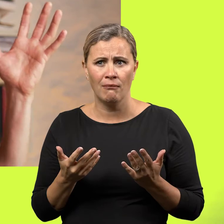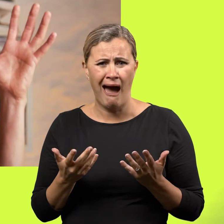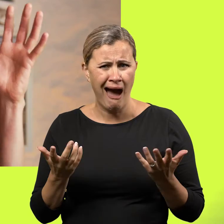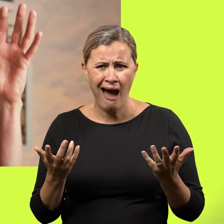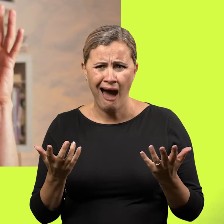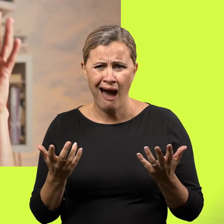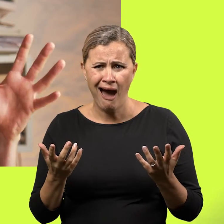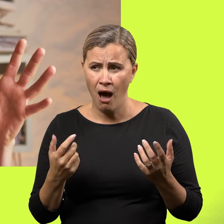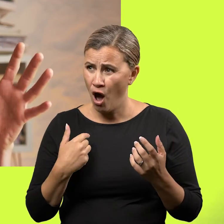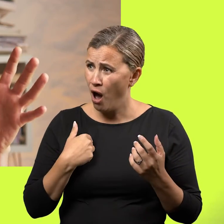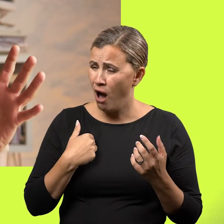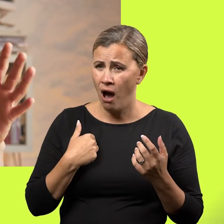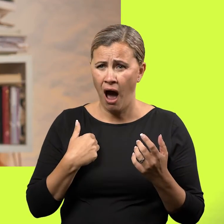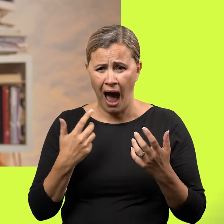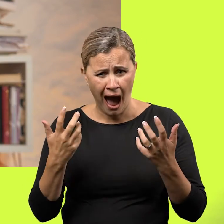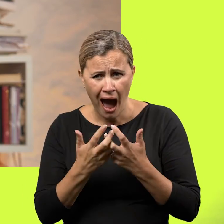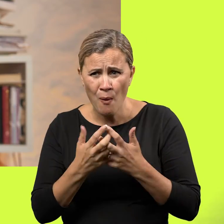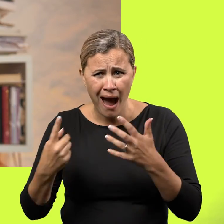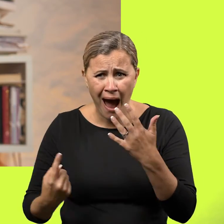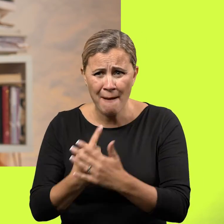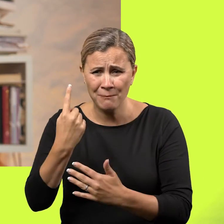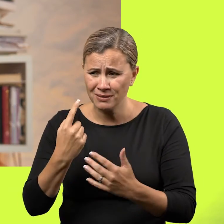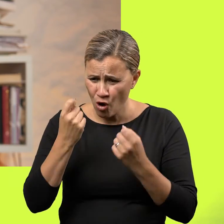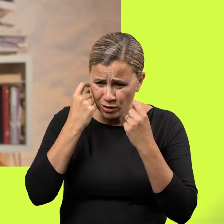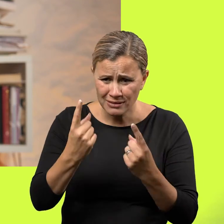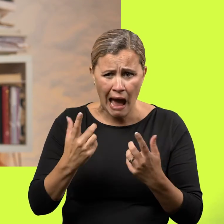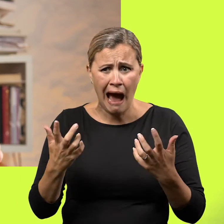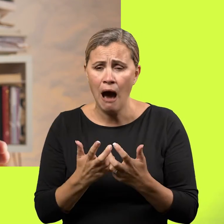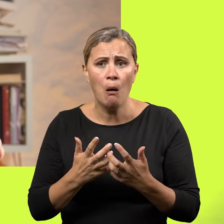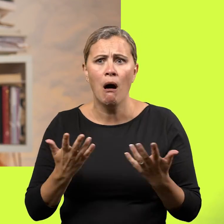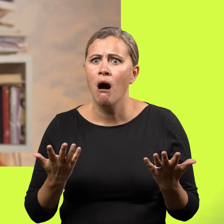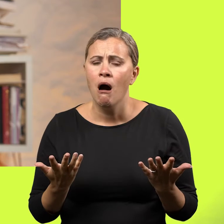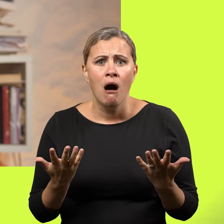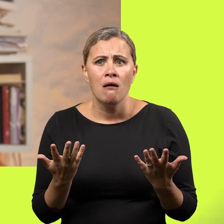I can't pretend to understand how it's happened,